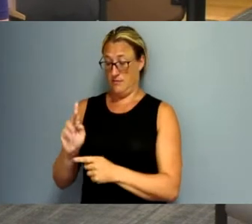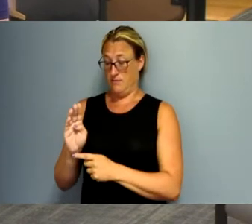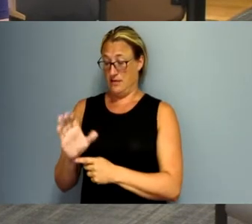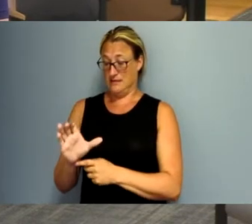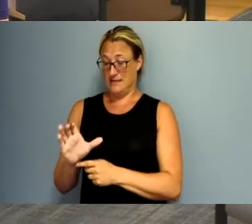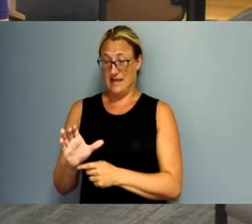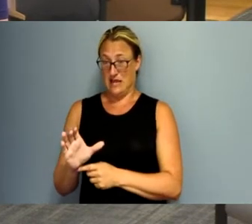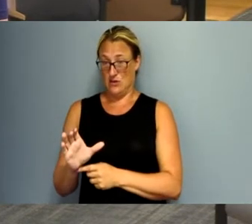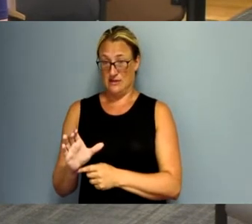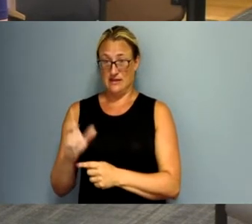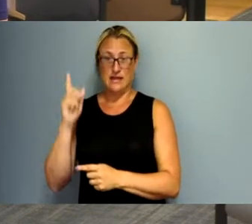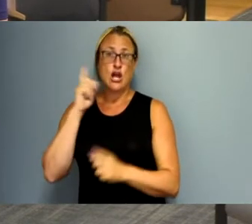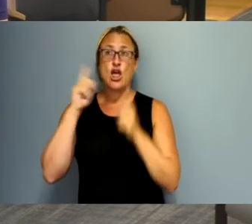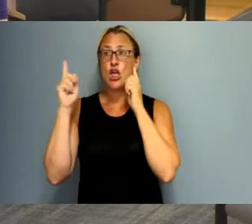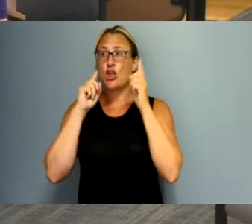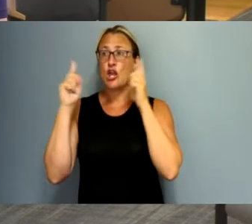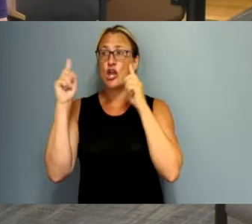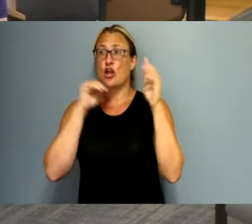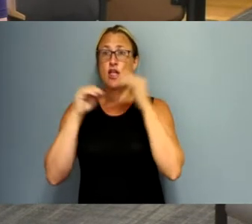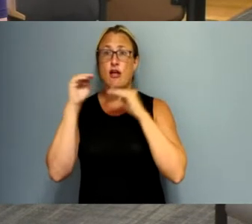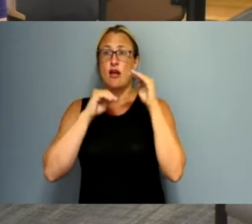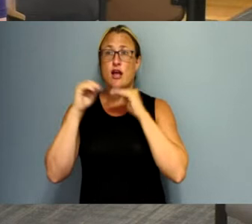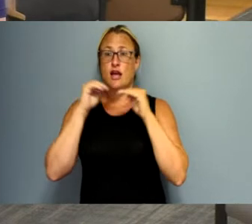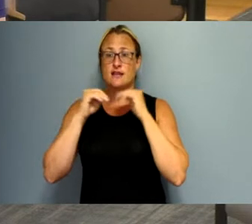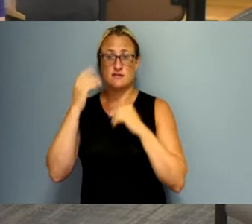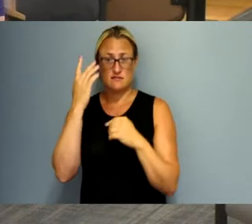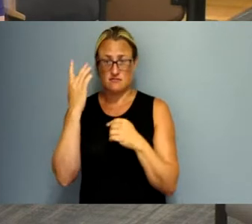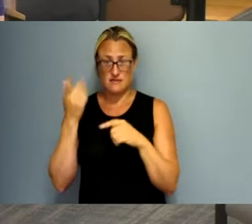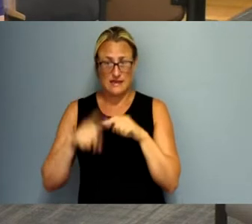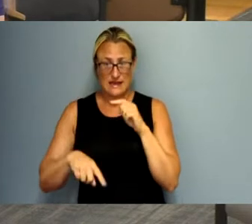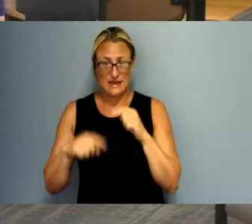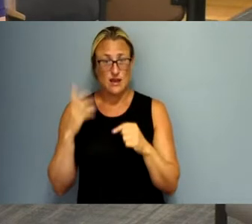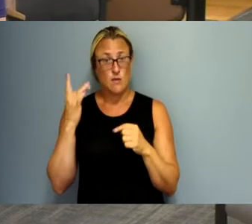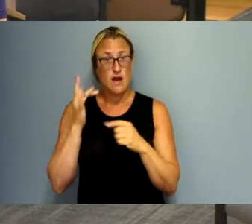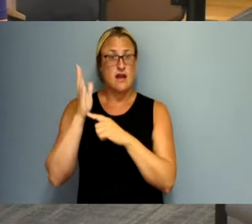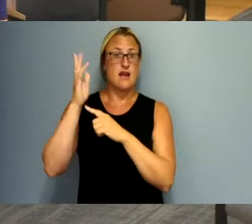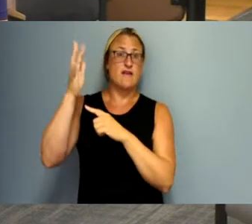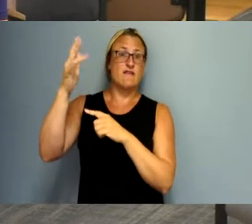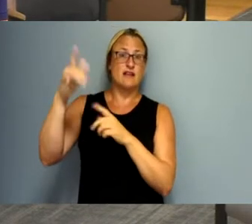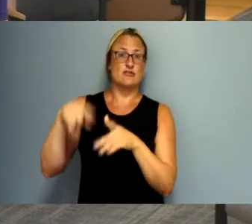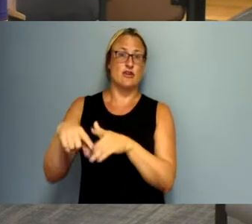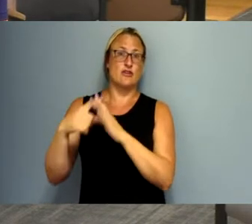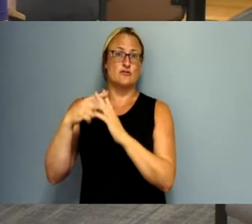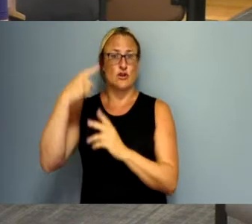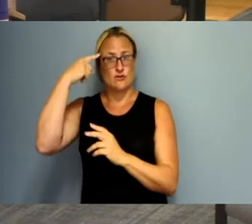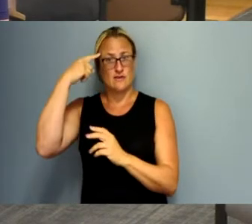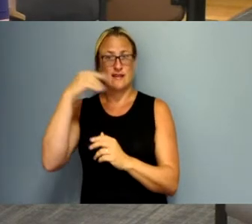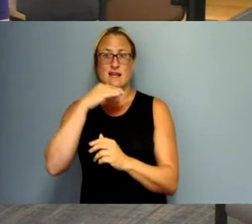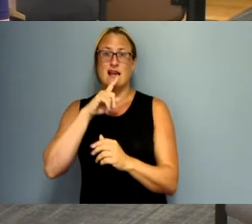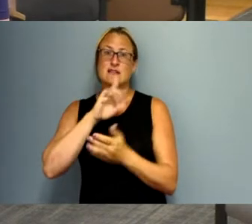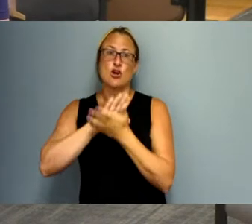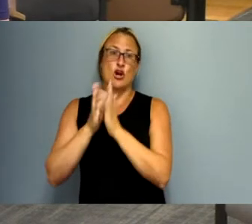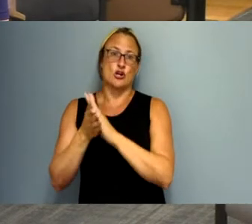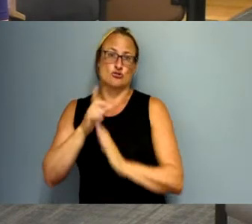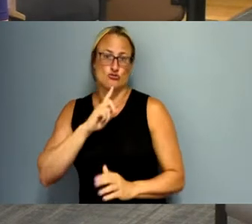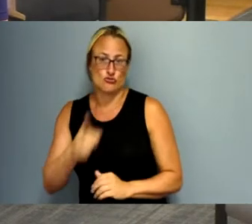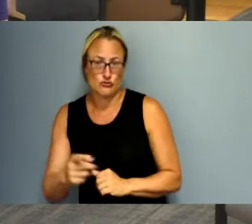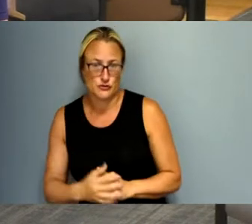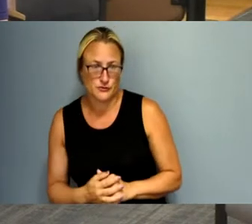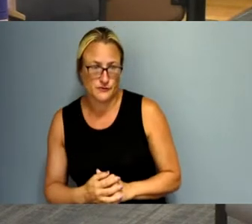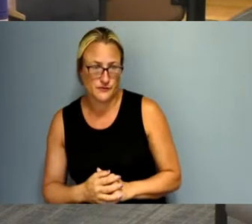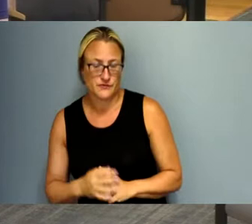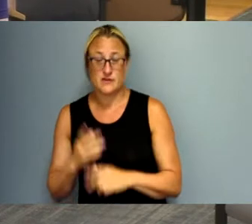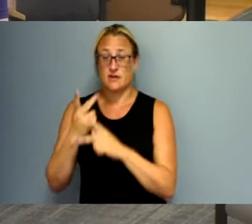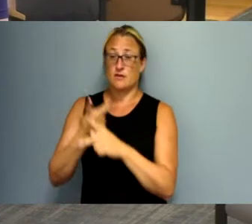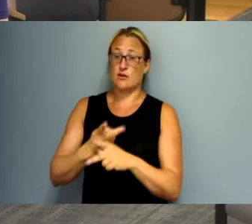hear lies and lies and lies, because eventually they'll start to think that they're true. So a general caution to everyone